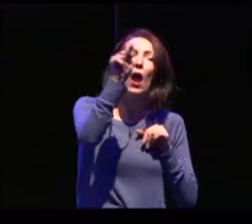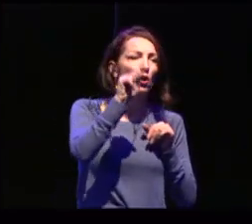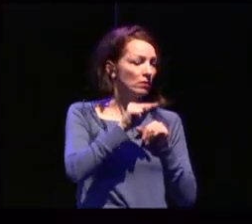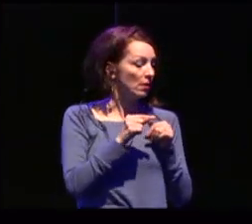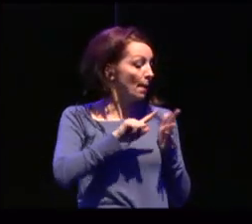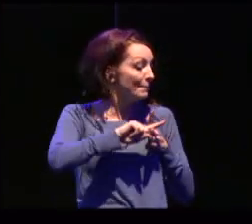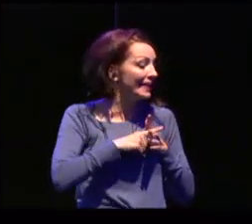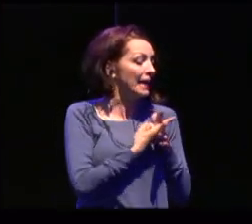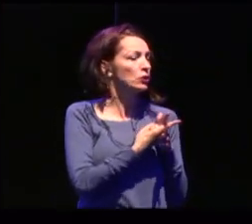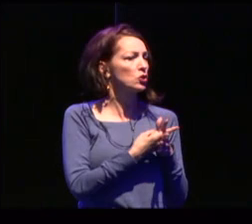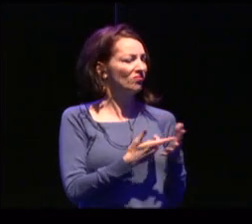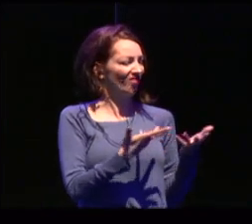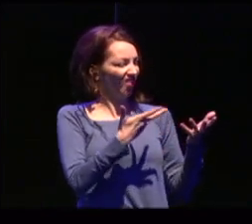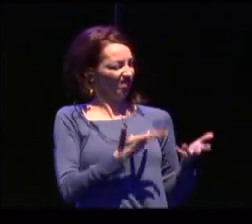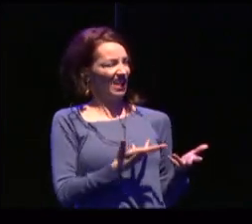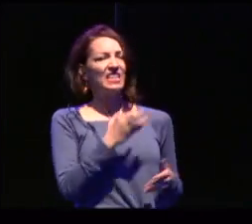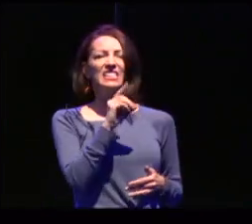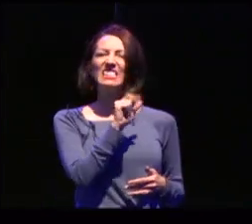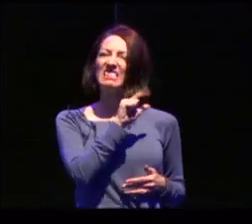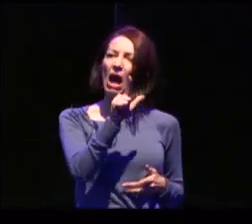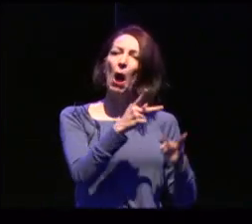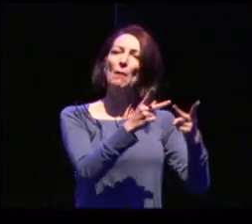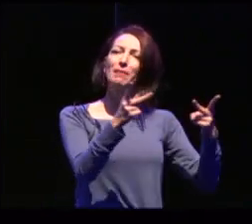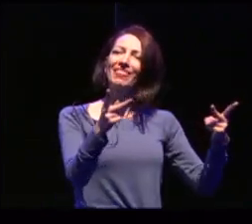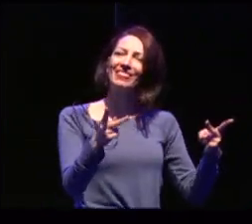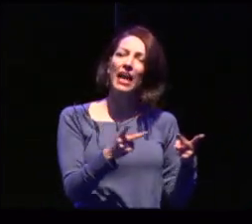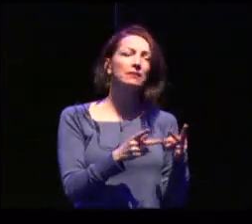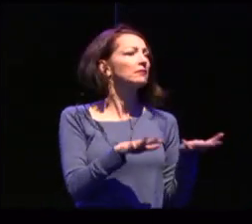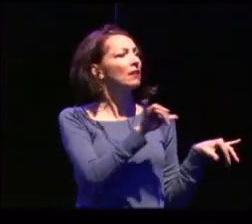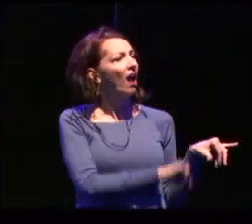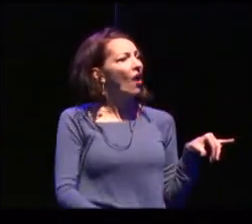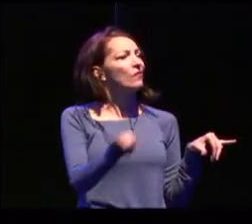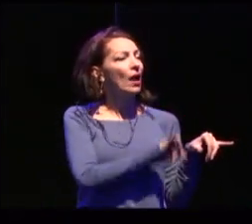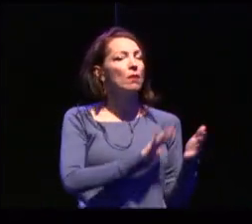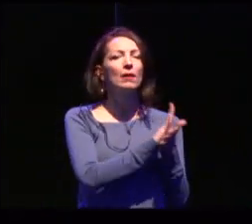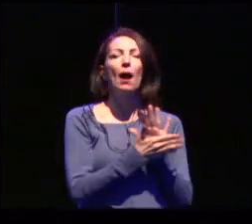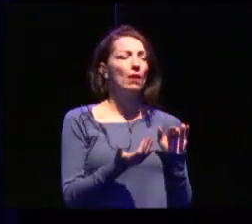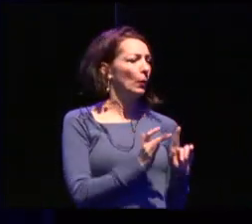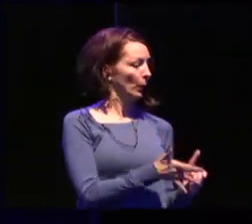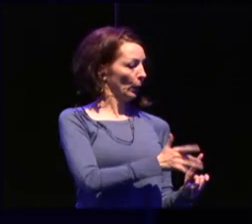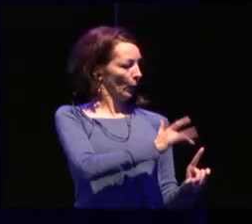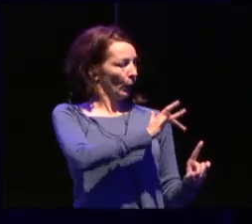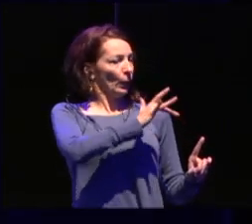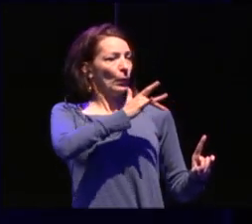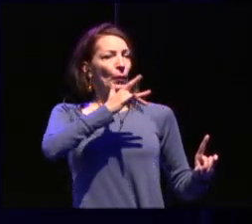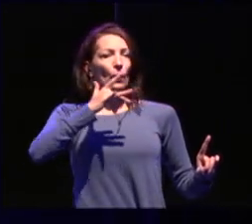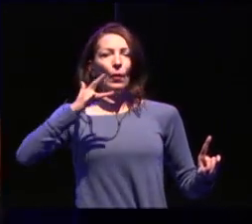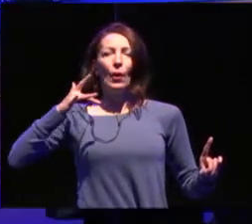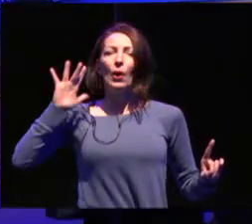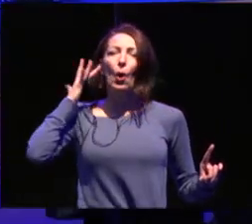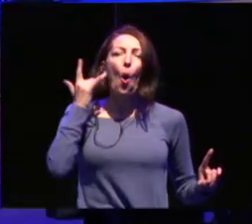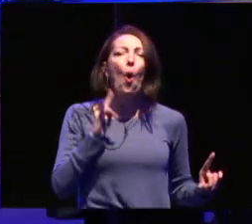it begins to turn the dull places in our life into a glowing golden hue